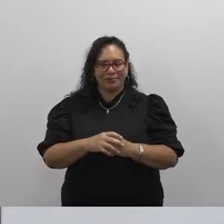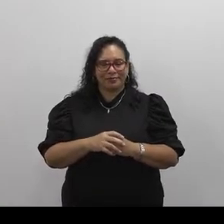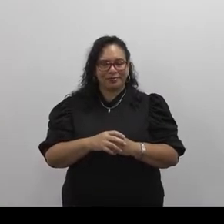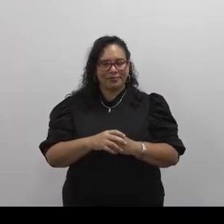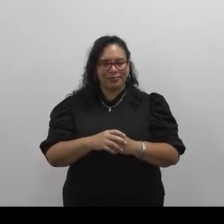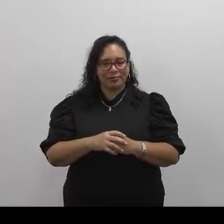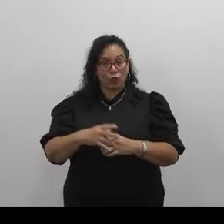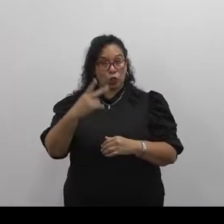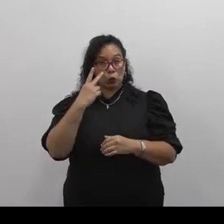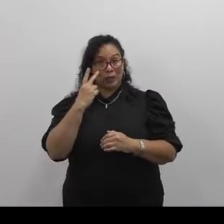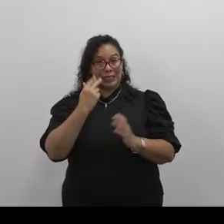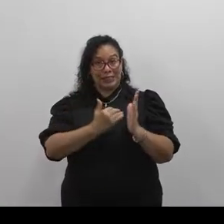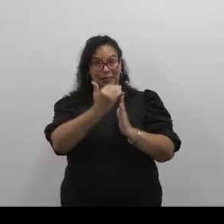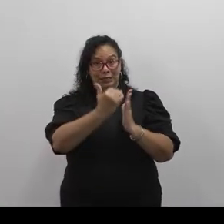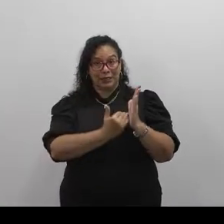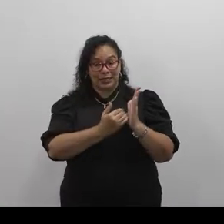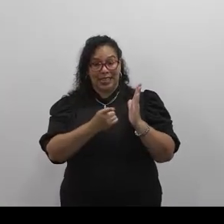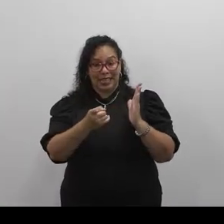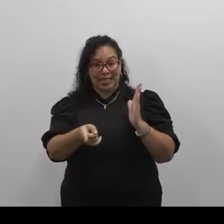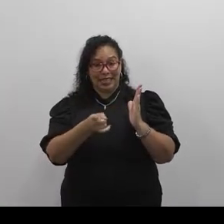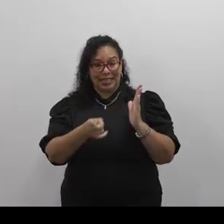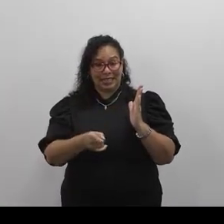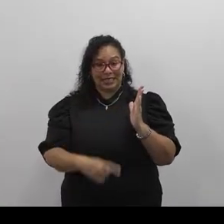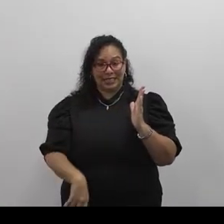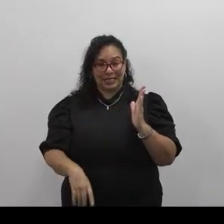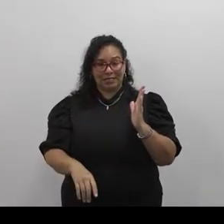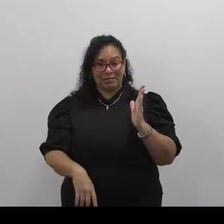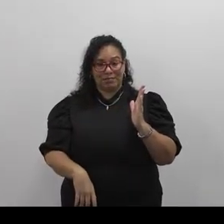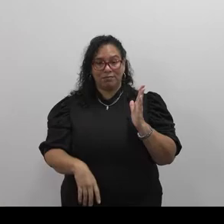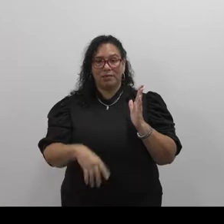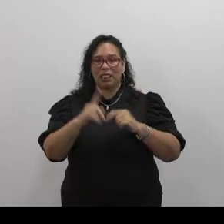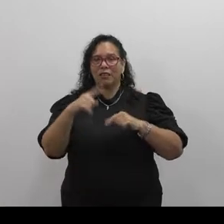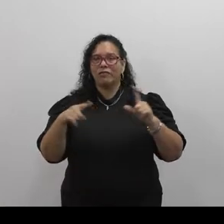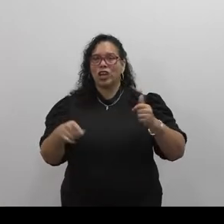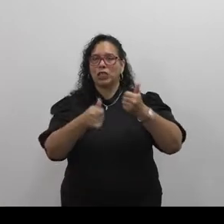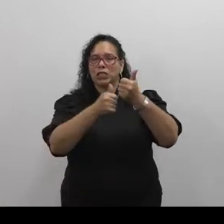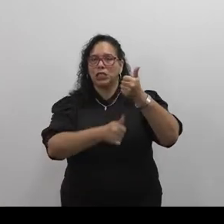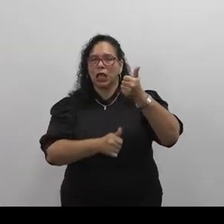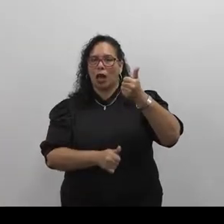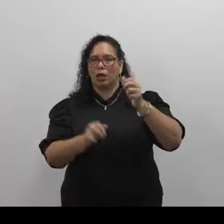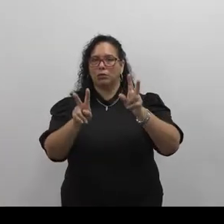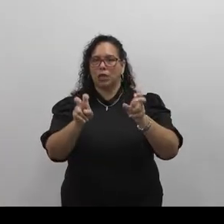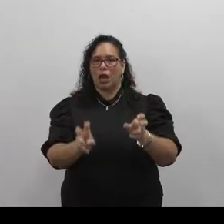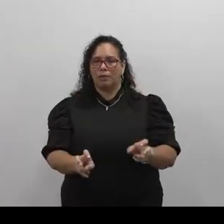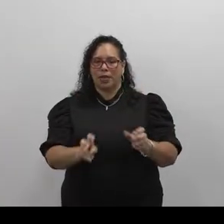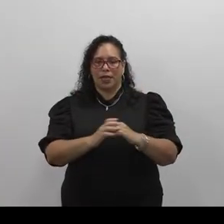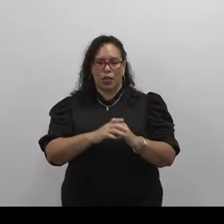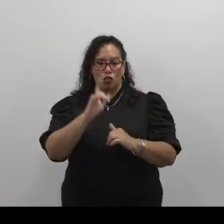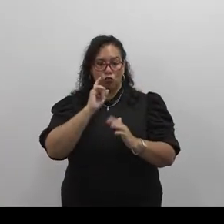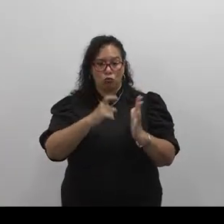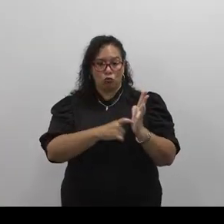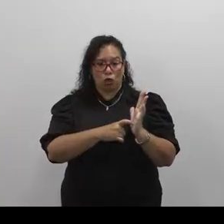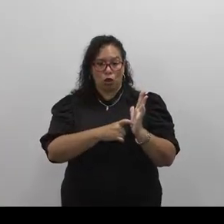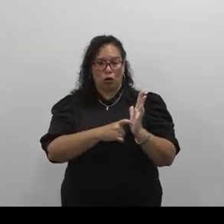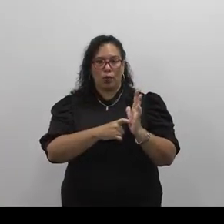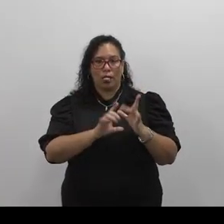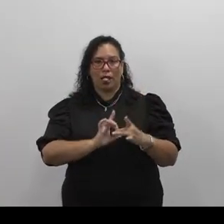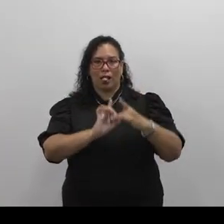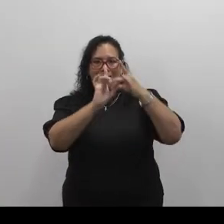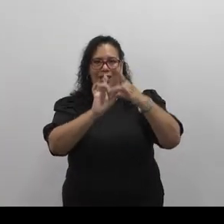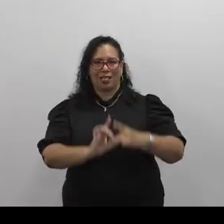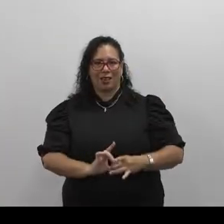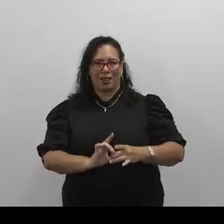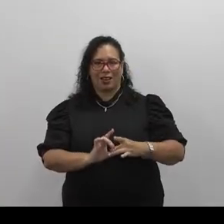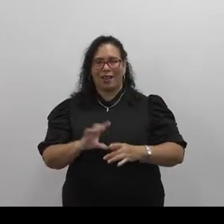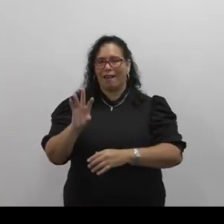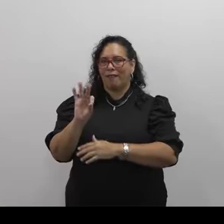So what you see listed here on this slide is really the subtopics I'm going to be covering. You'll probably take quick note of the fact that they all tie together, right? So the